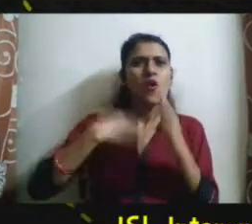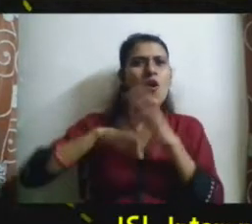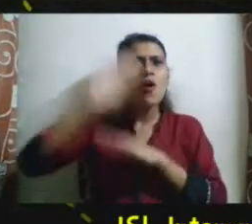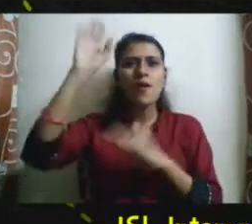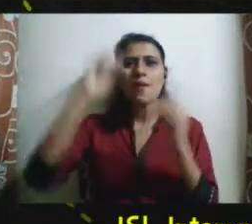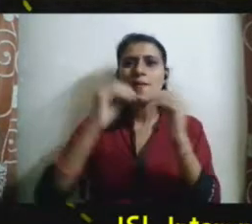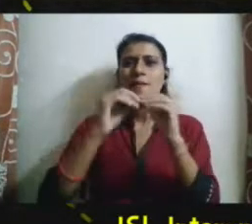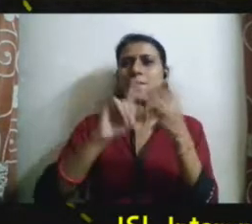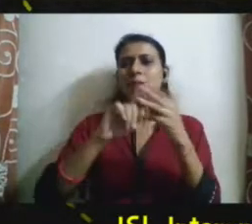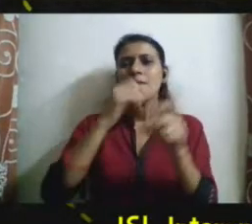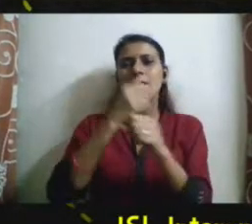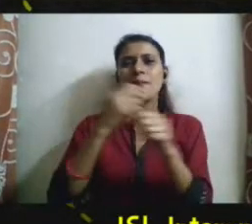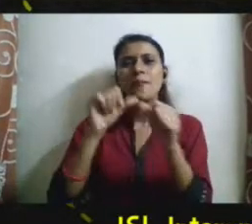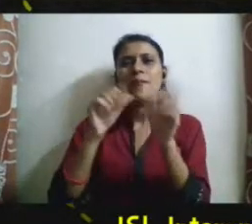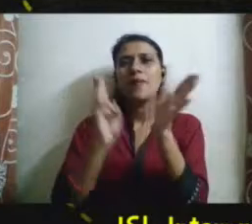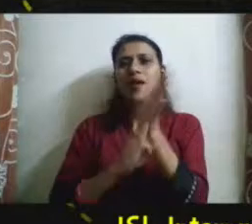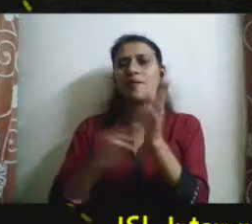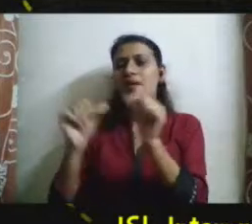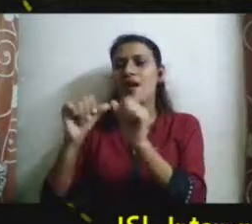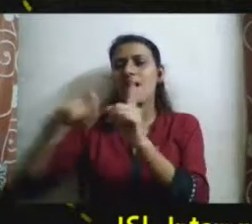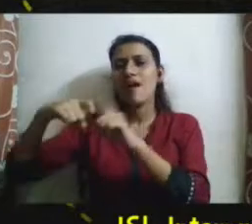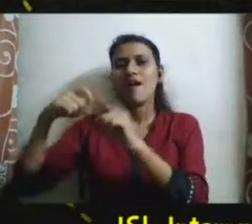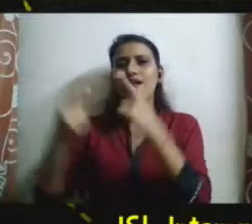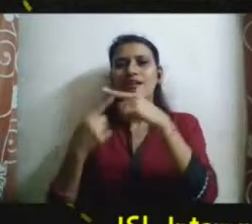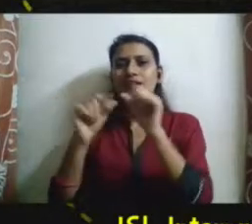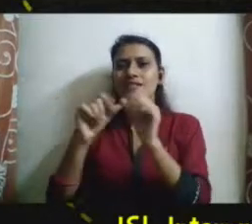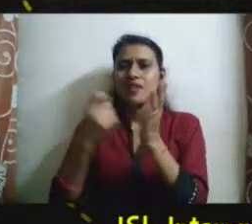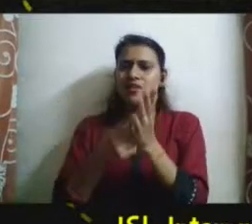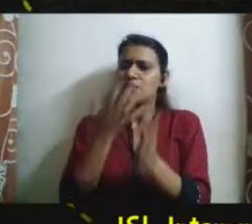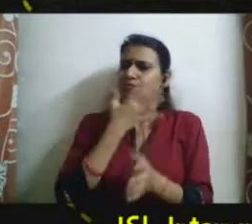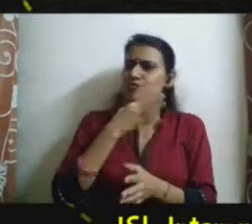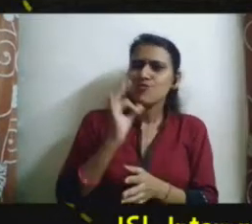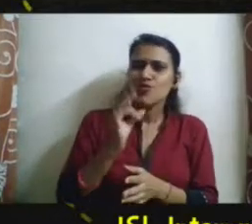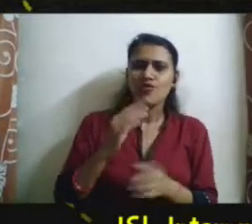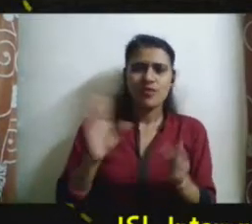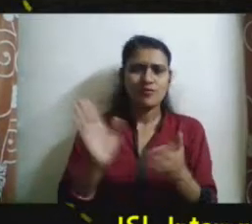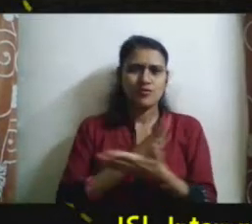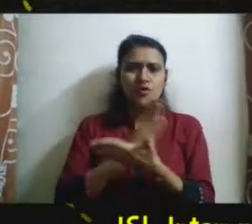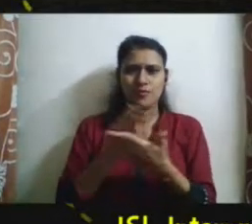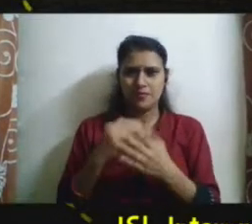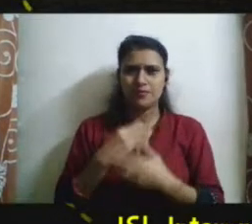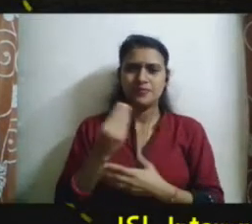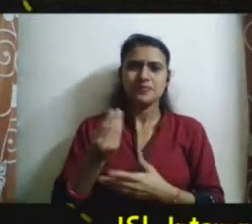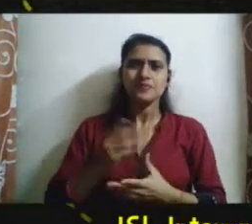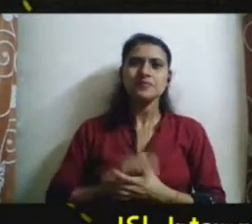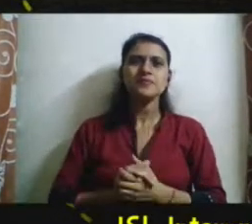also sang it just beautifully. But it goes like this.